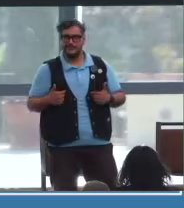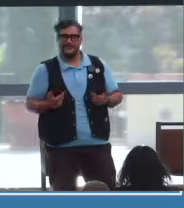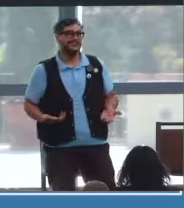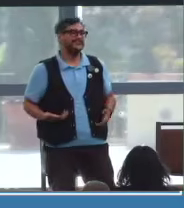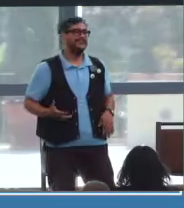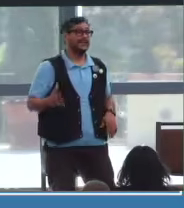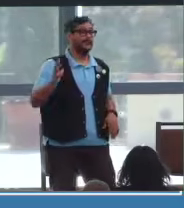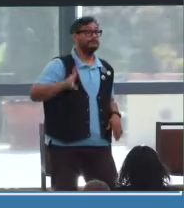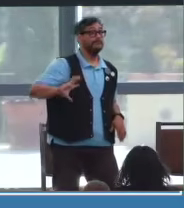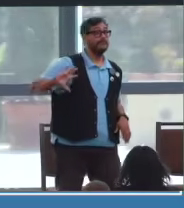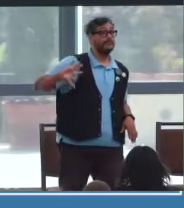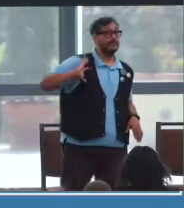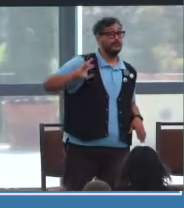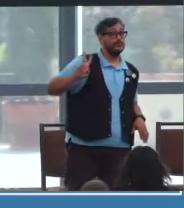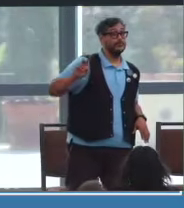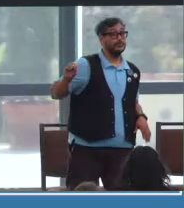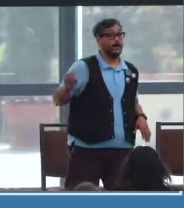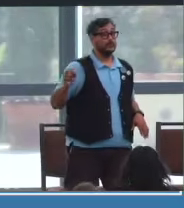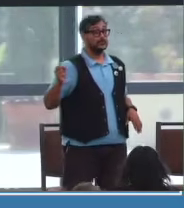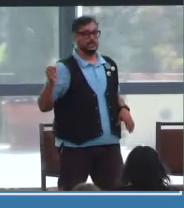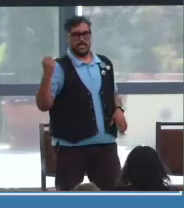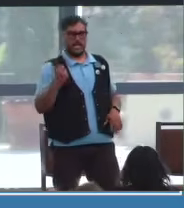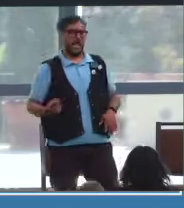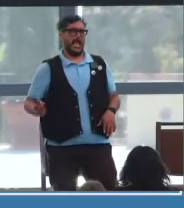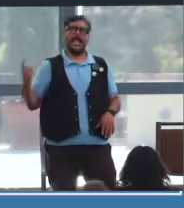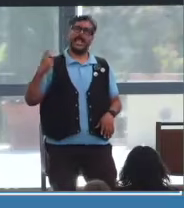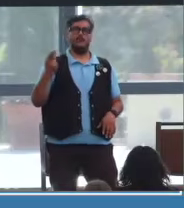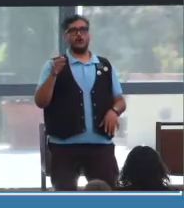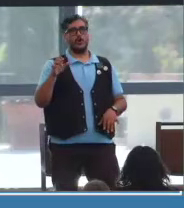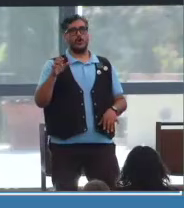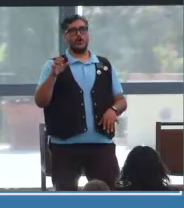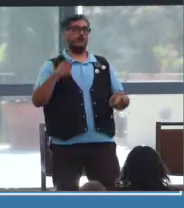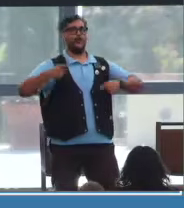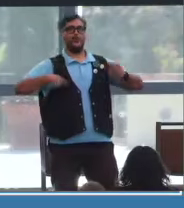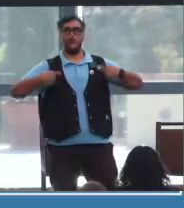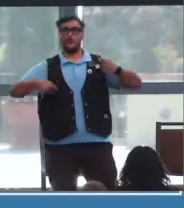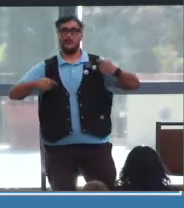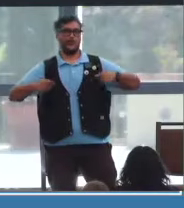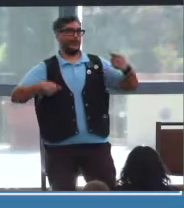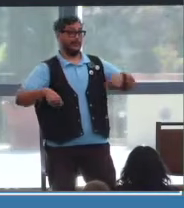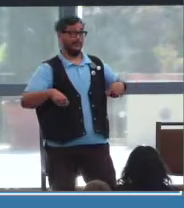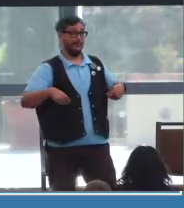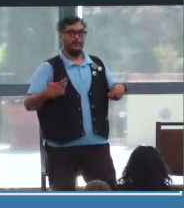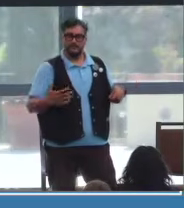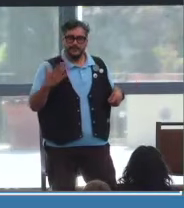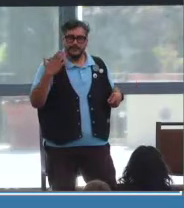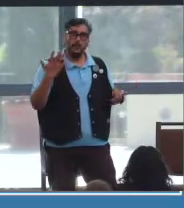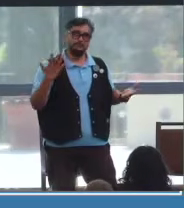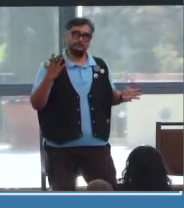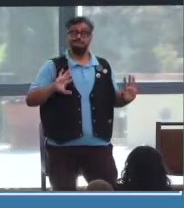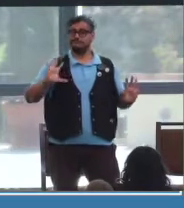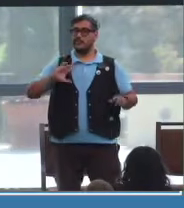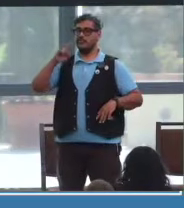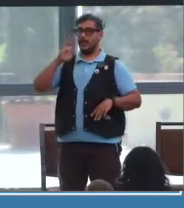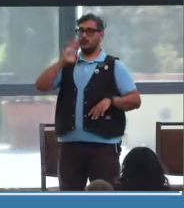you know, prior to the early 2000s, everybody was getting hormone replacement therapy because we knew that it could, or we thought that